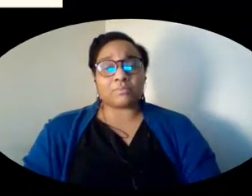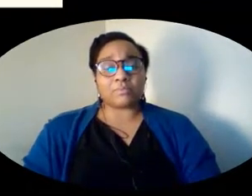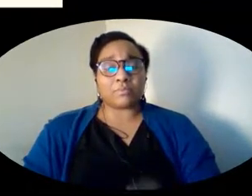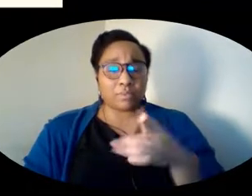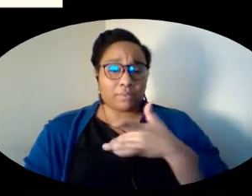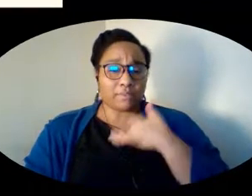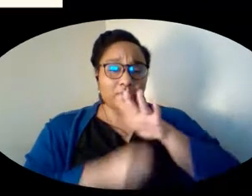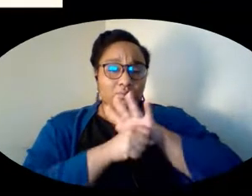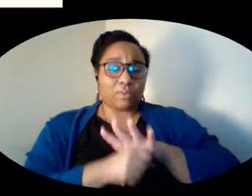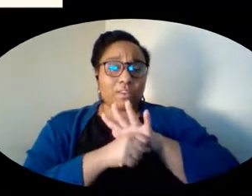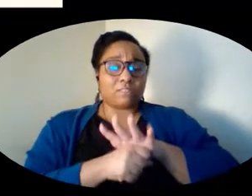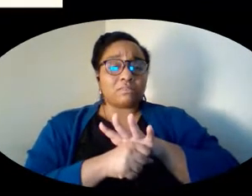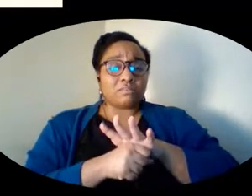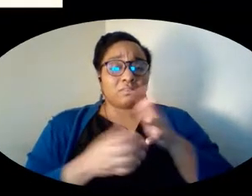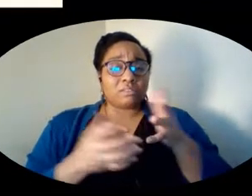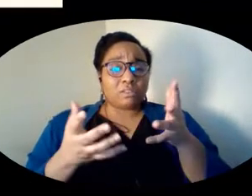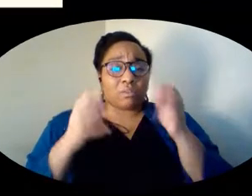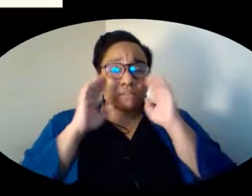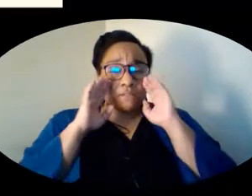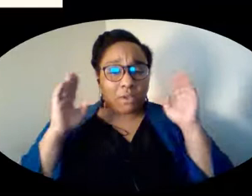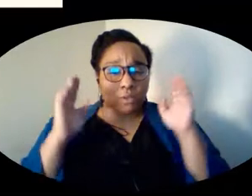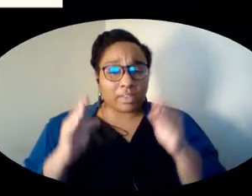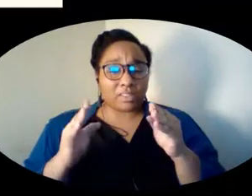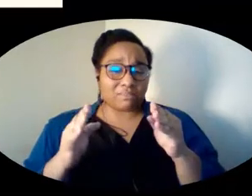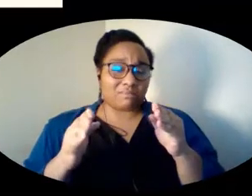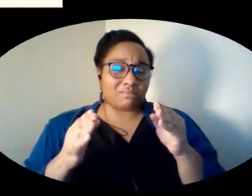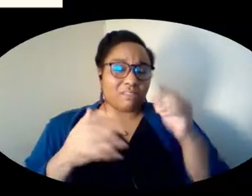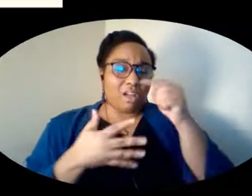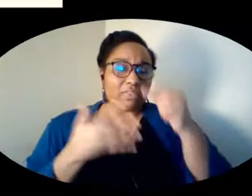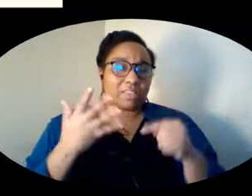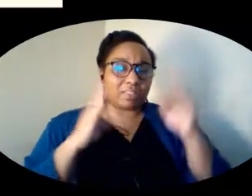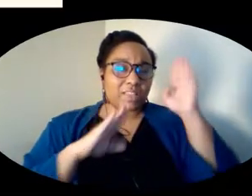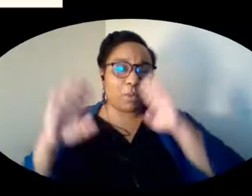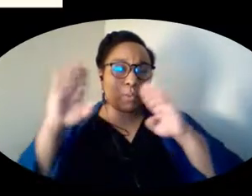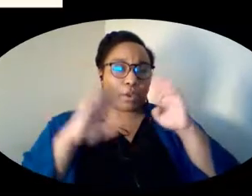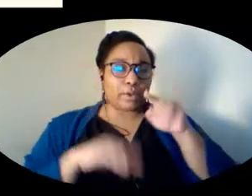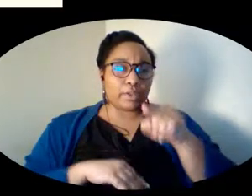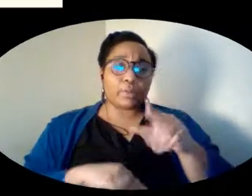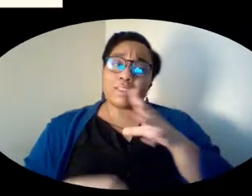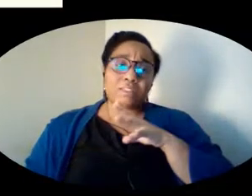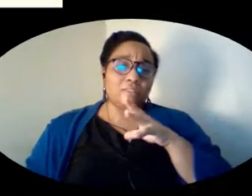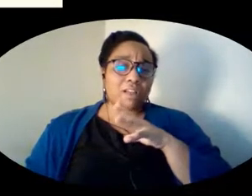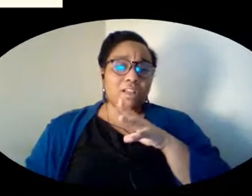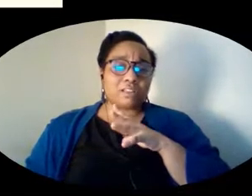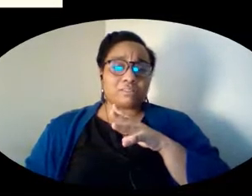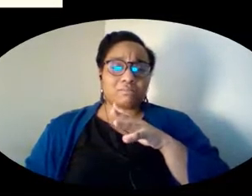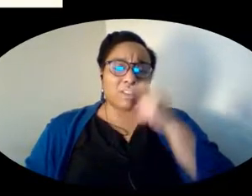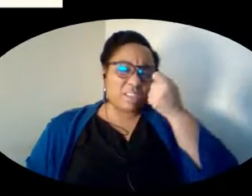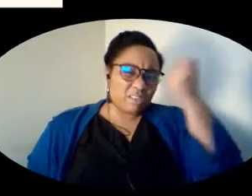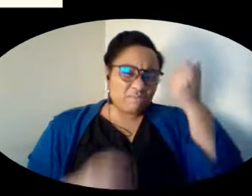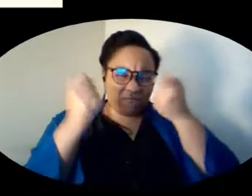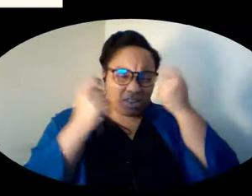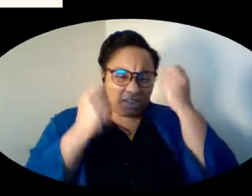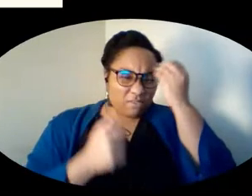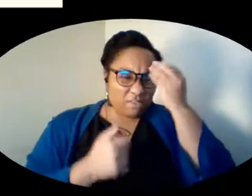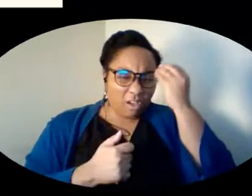When you're feeling stressed, you might focus on things that worry you. That's okay. Don't try to get rid of the